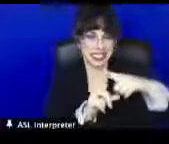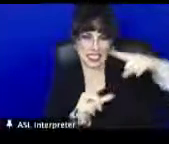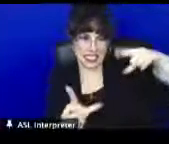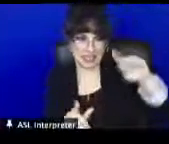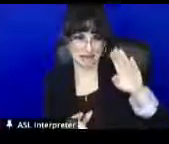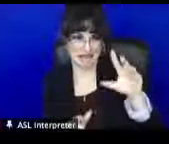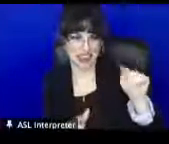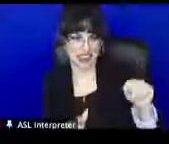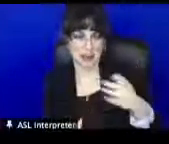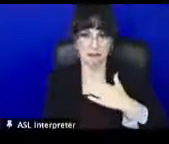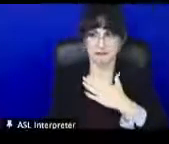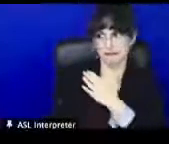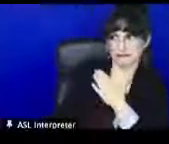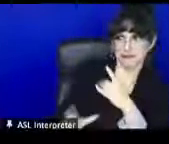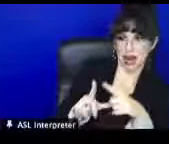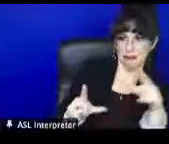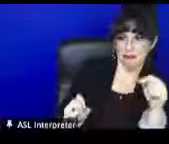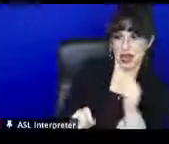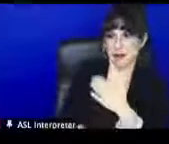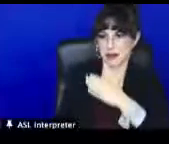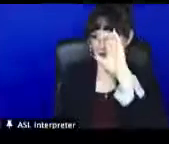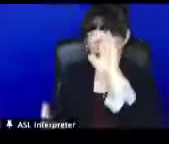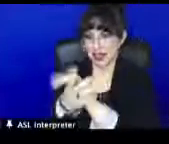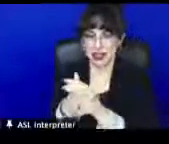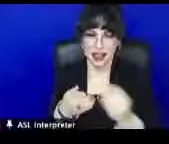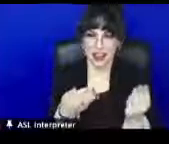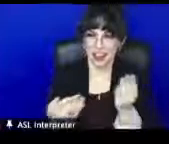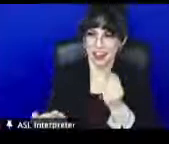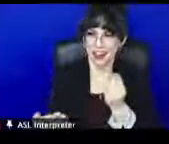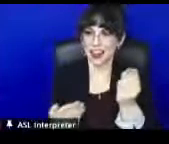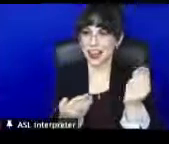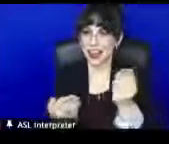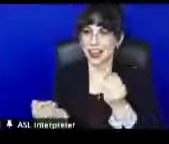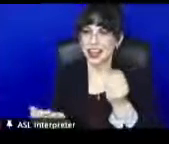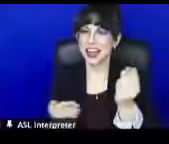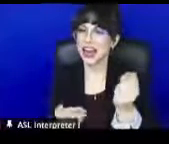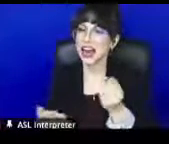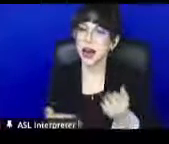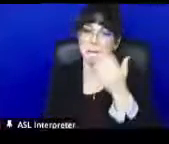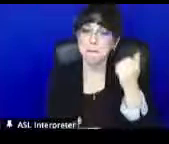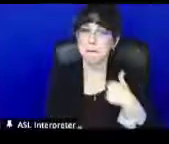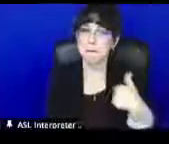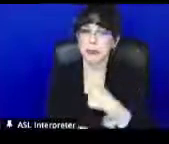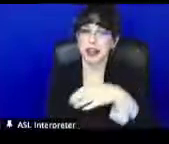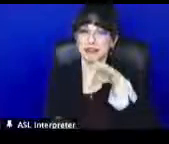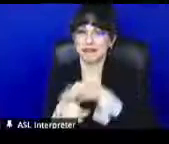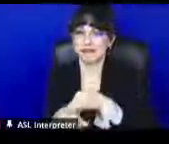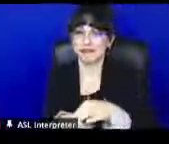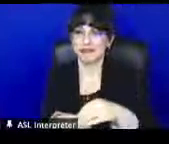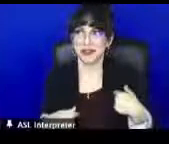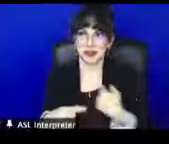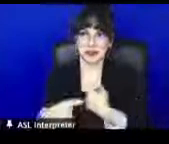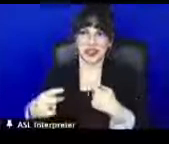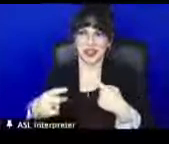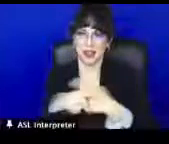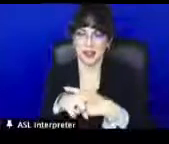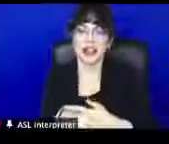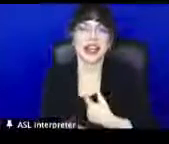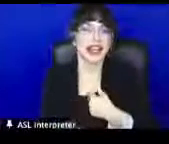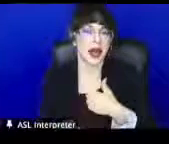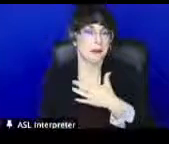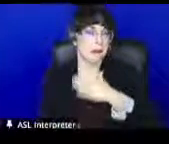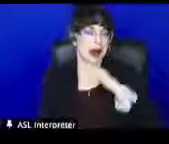we usually vote, we counter each other's votes. We cancel each other's votes out. She just wanted to make sure he was voting